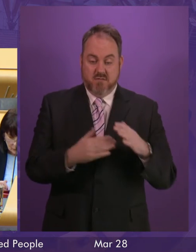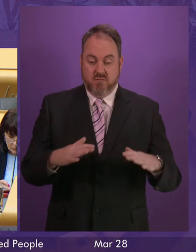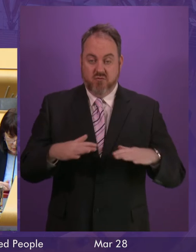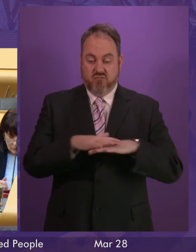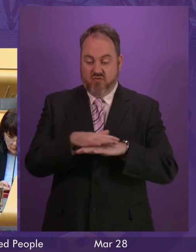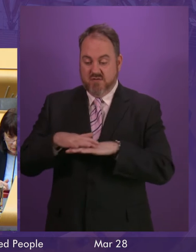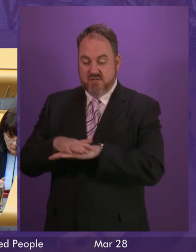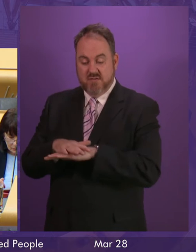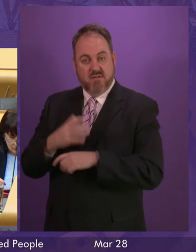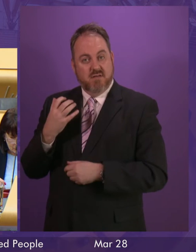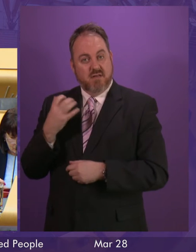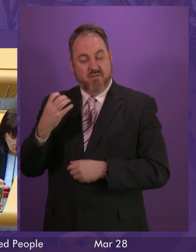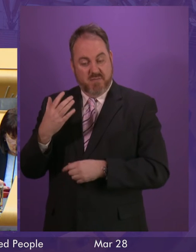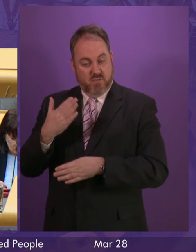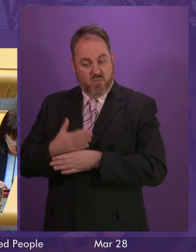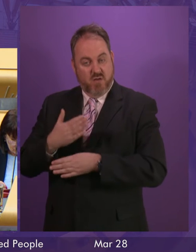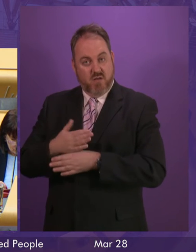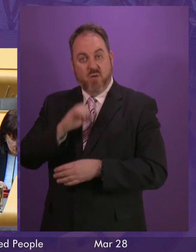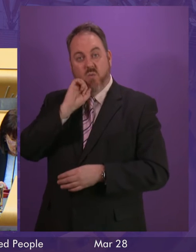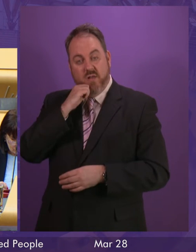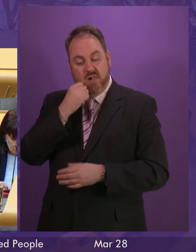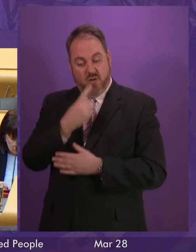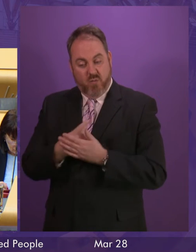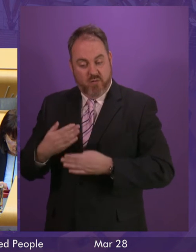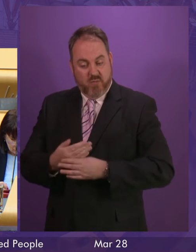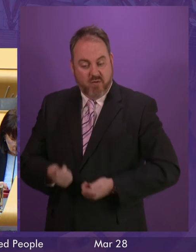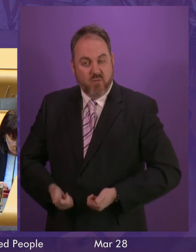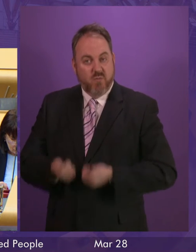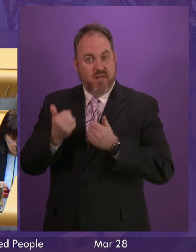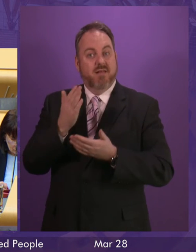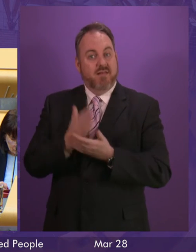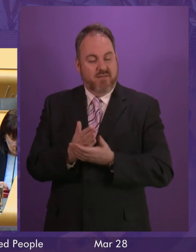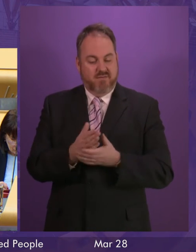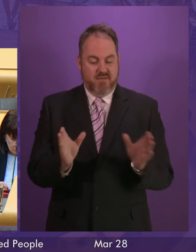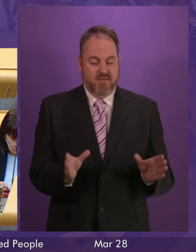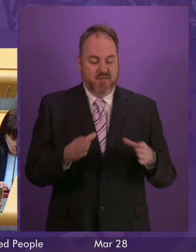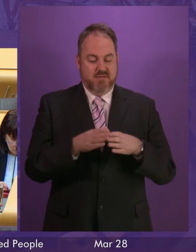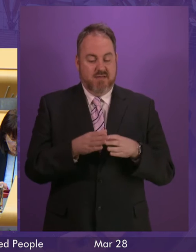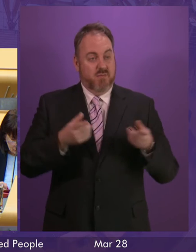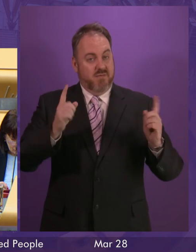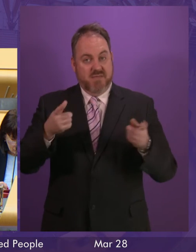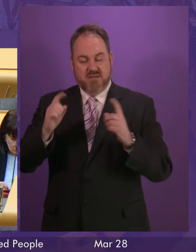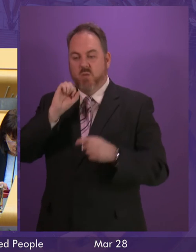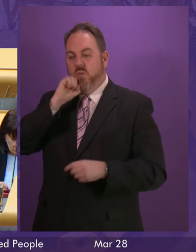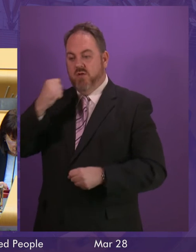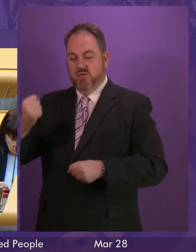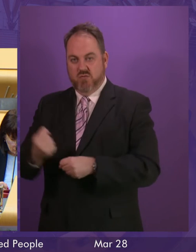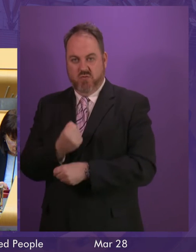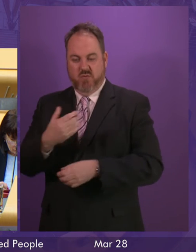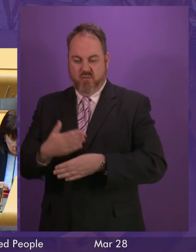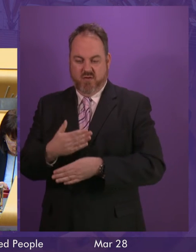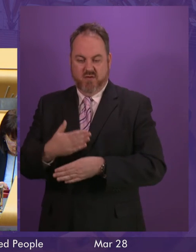will only happen if there are a team of Ministers in place to carry out that work. I would urge